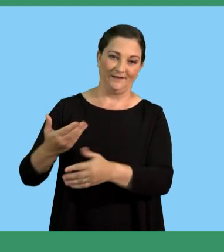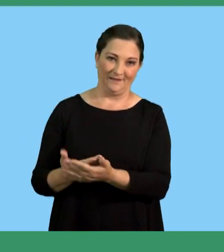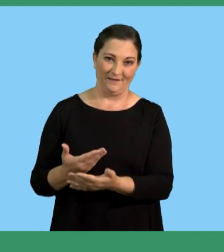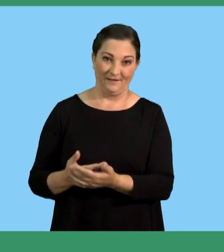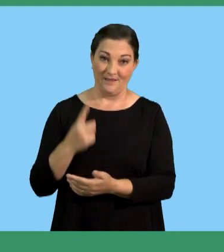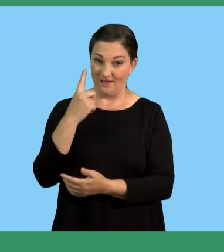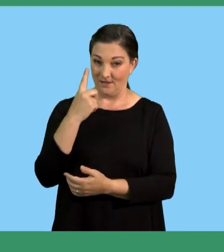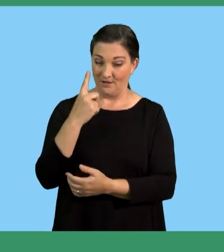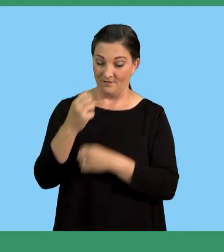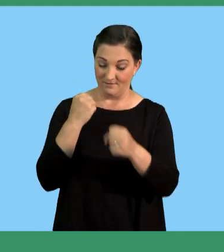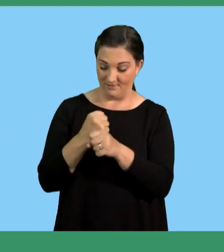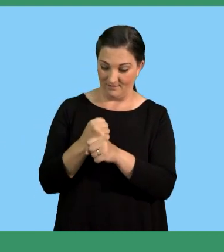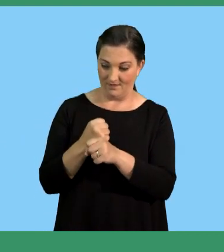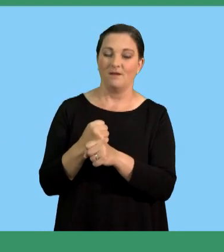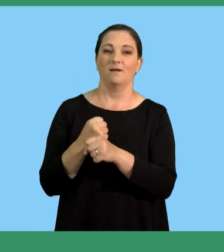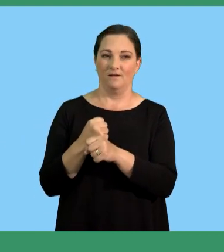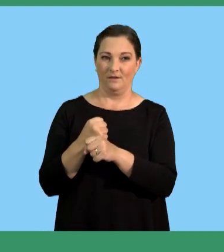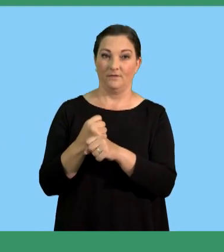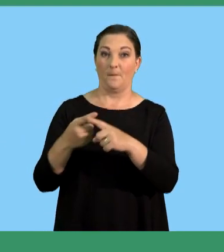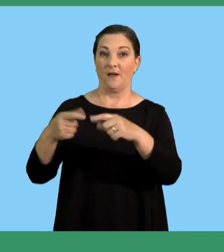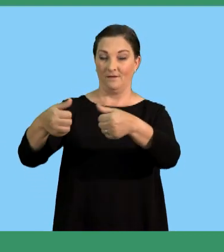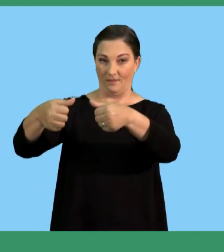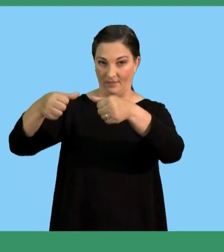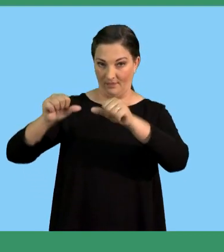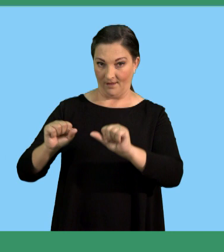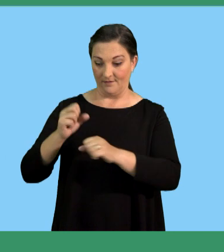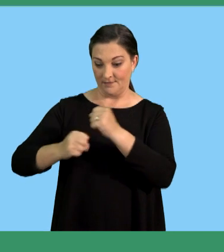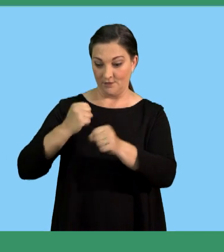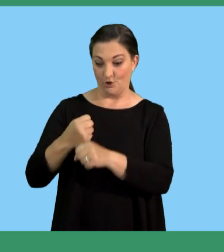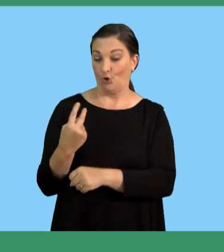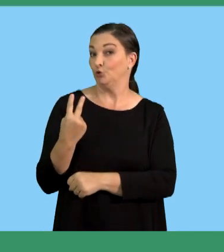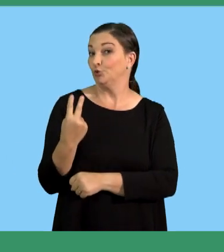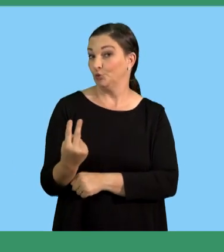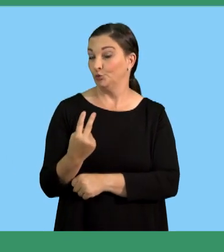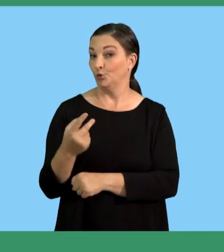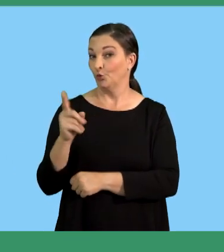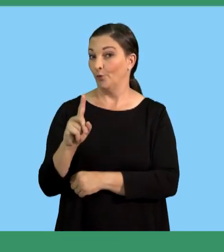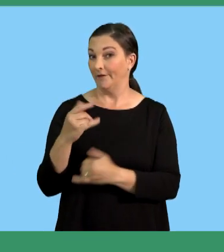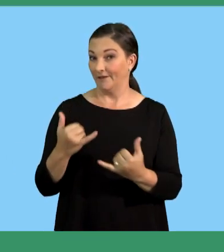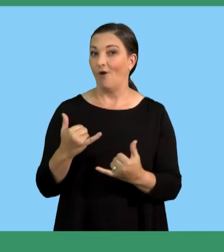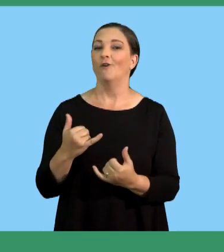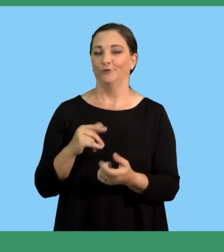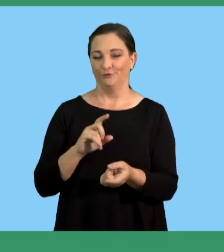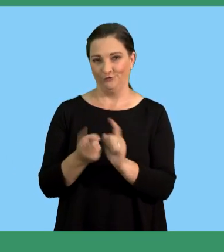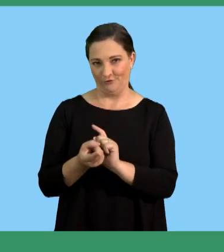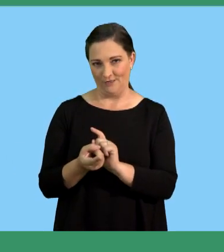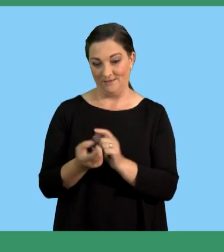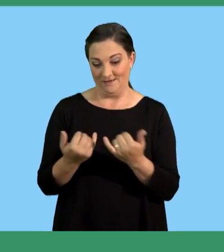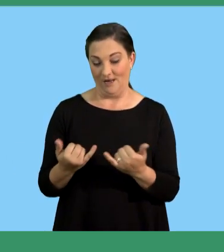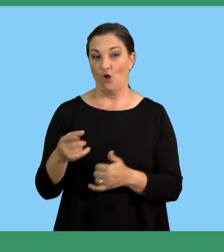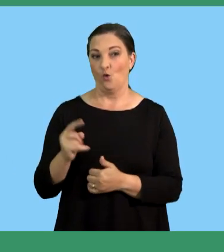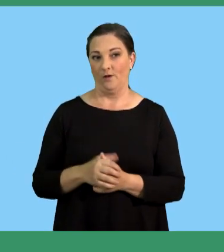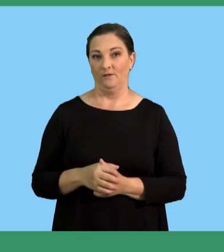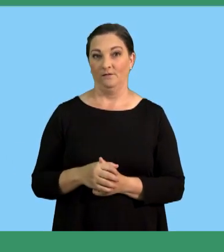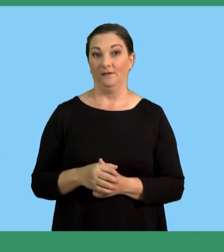interest. So that is for year 1. But when we go now to year 2, there has to be a